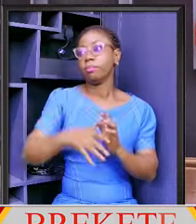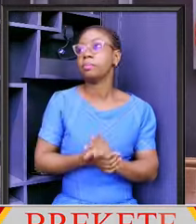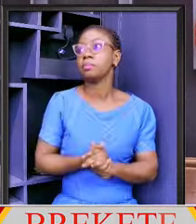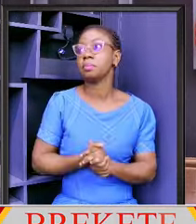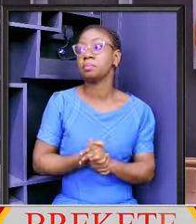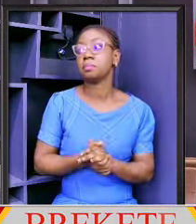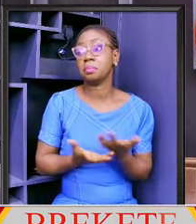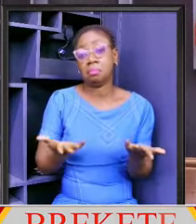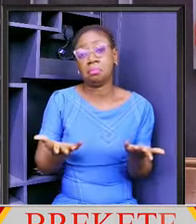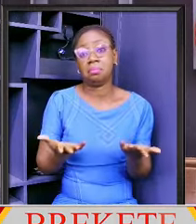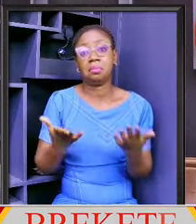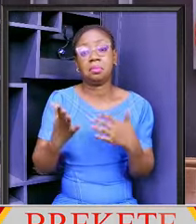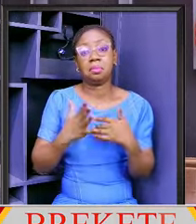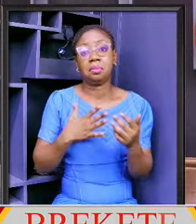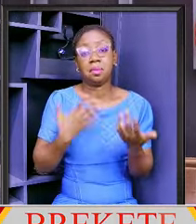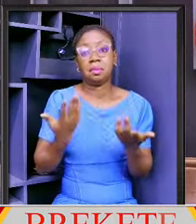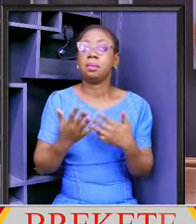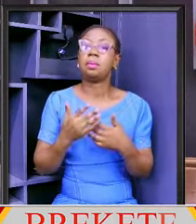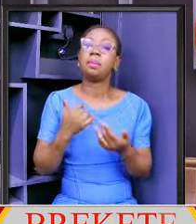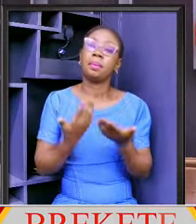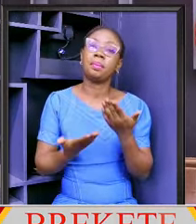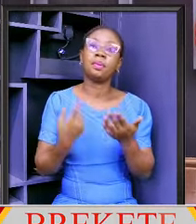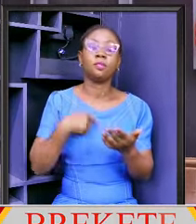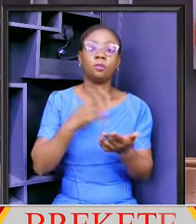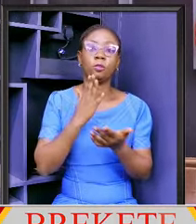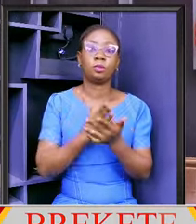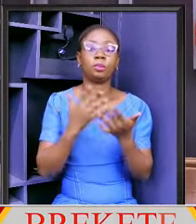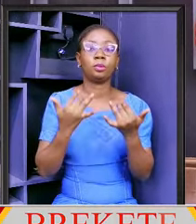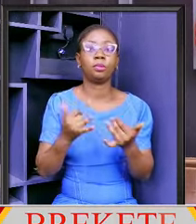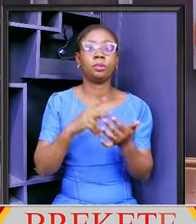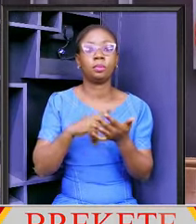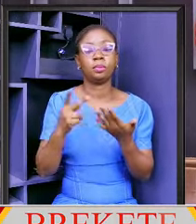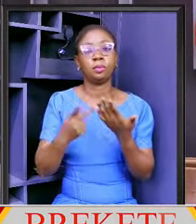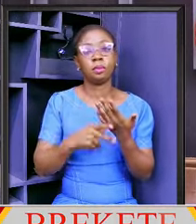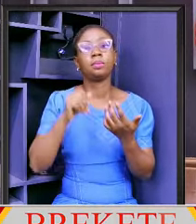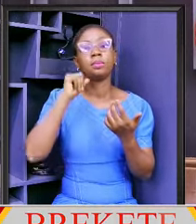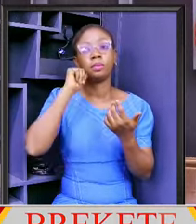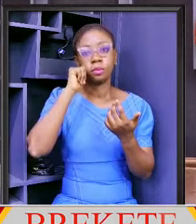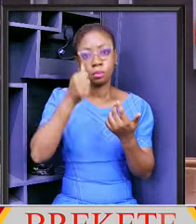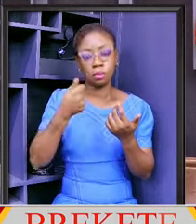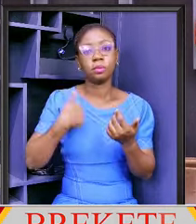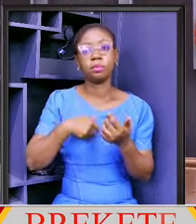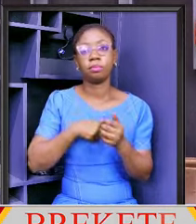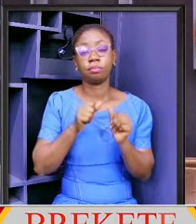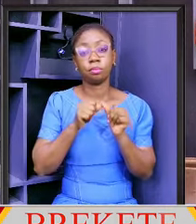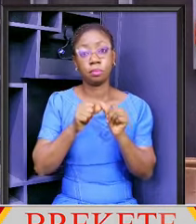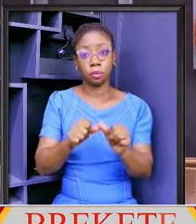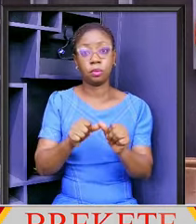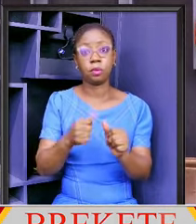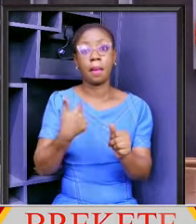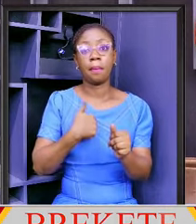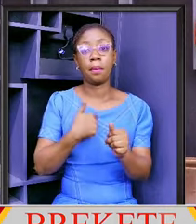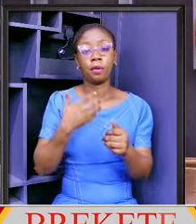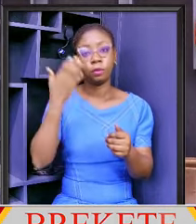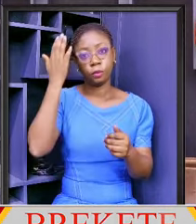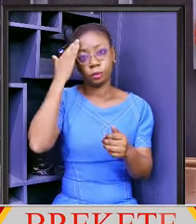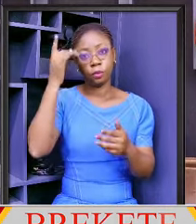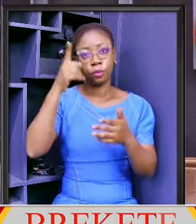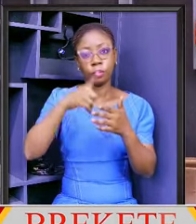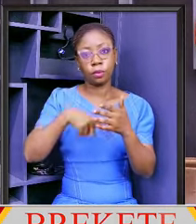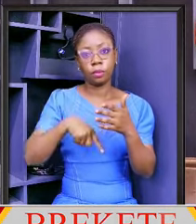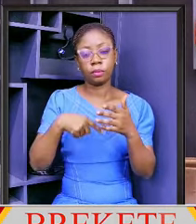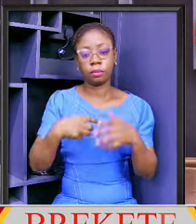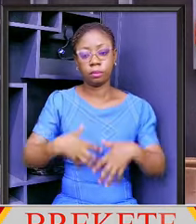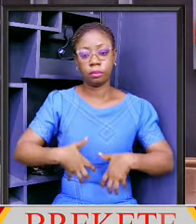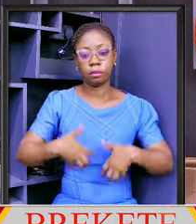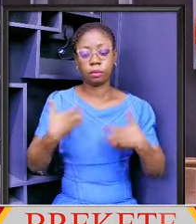Pata pata, we stop today's program. Tomorrow we continue. Now me know waiting anger, they do my